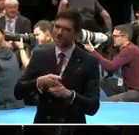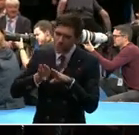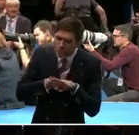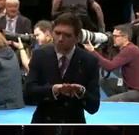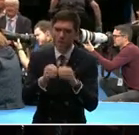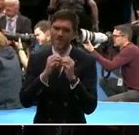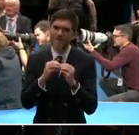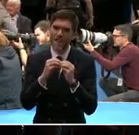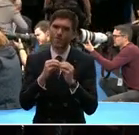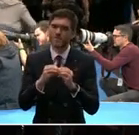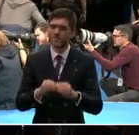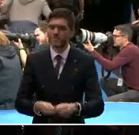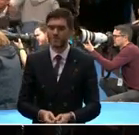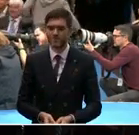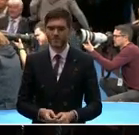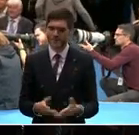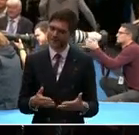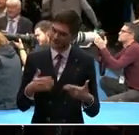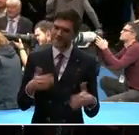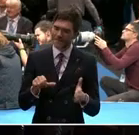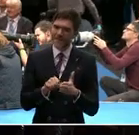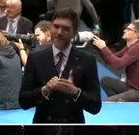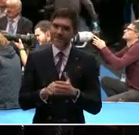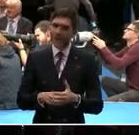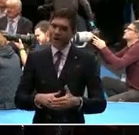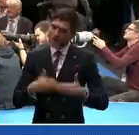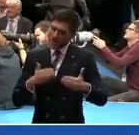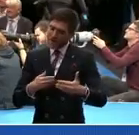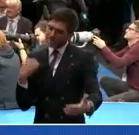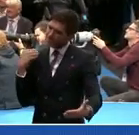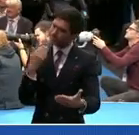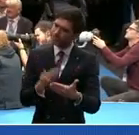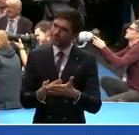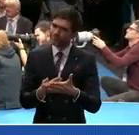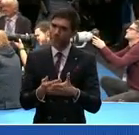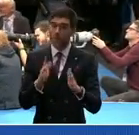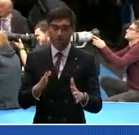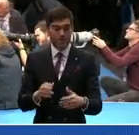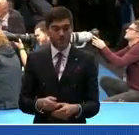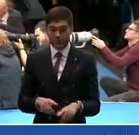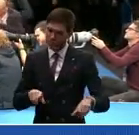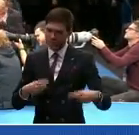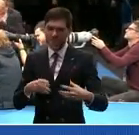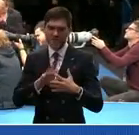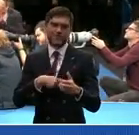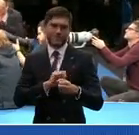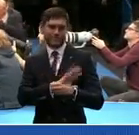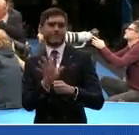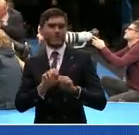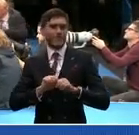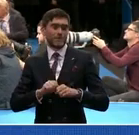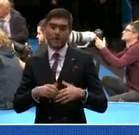values. These have been tough times for our country. But despite the unprecedented challenges we have